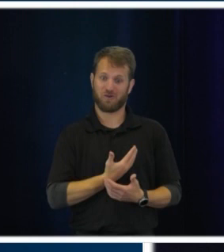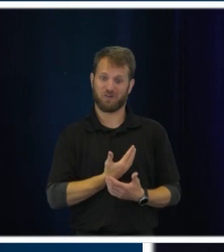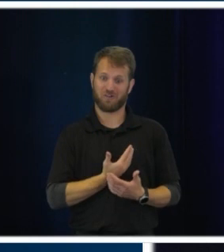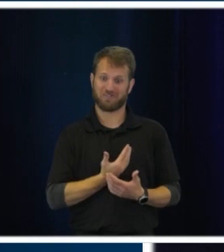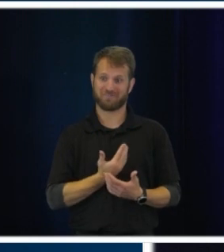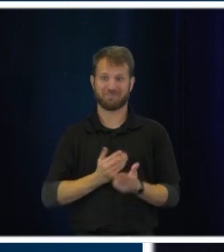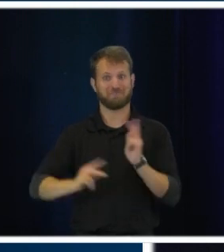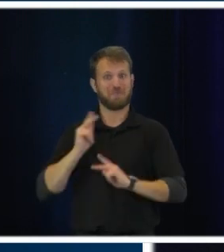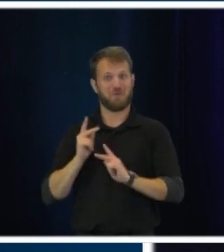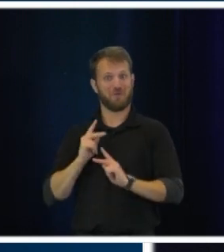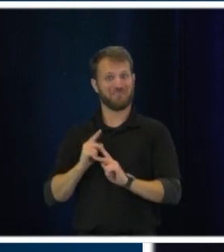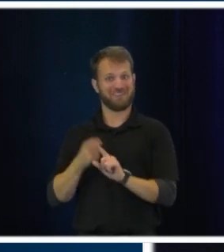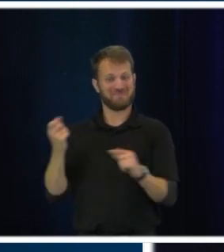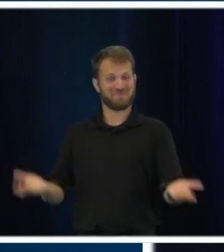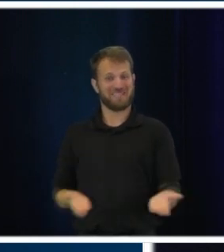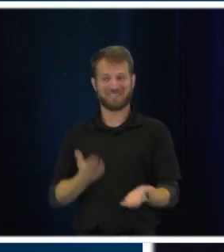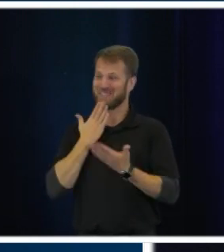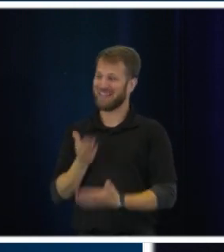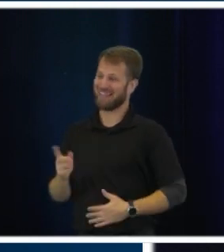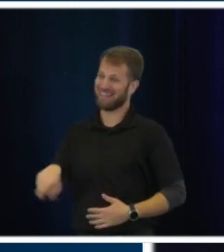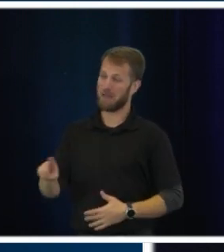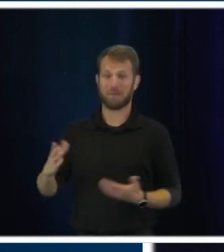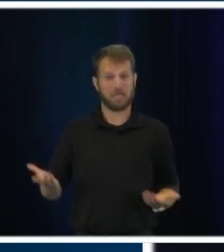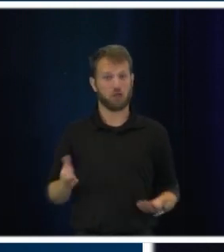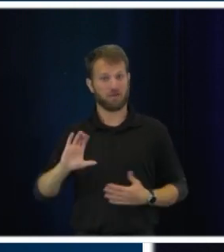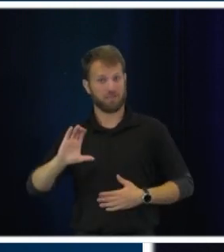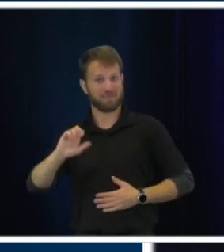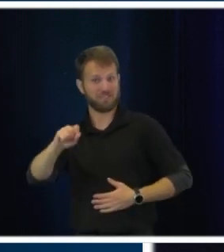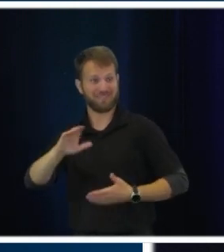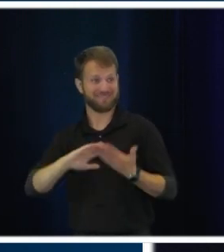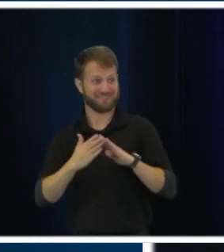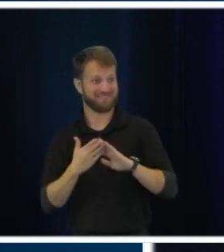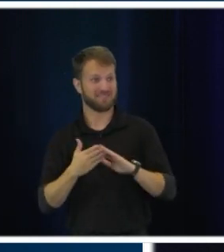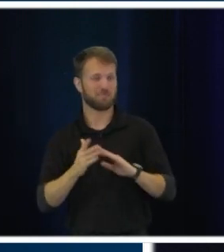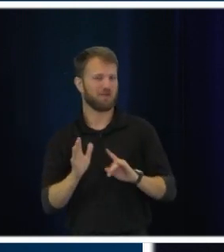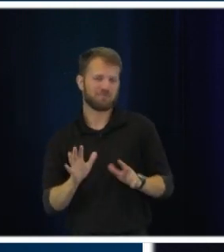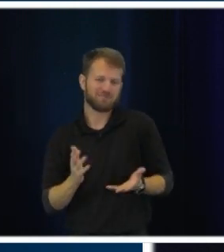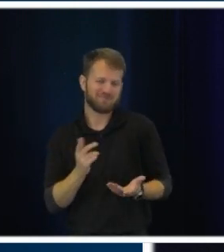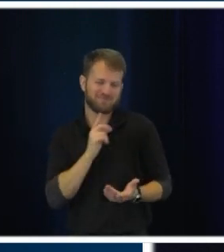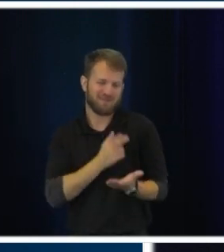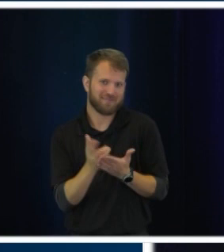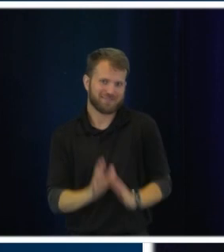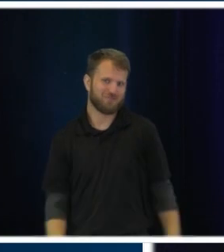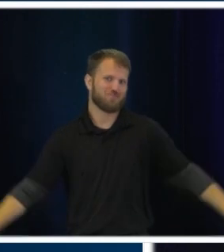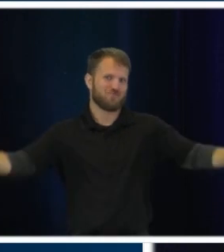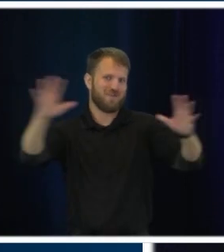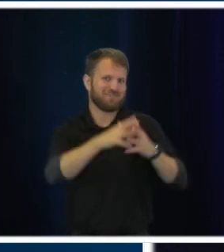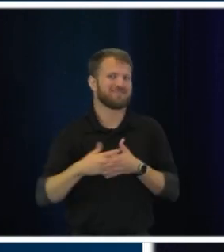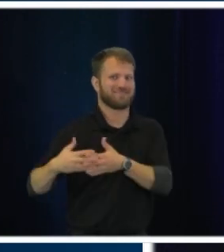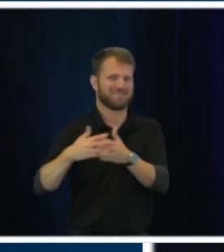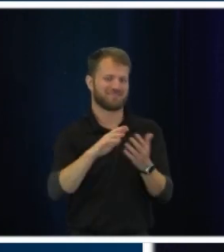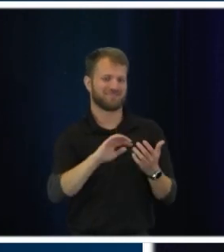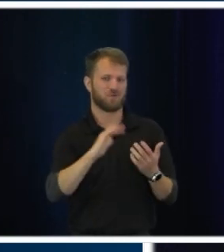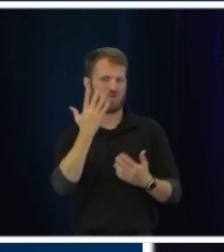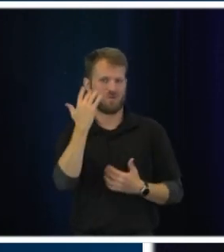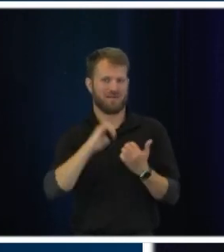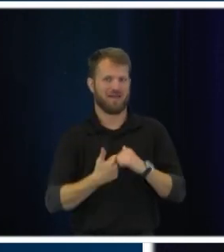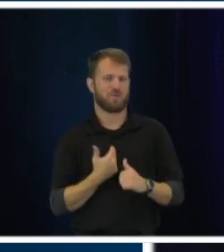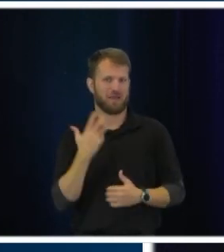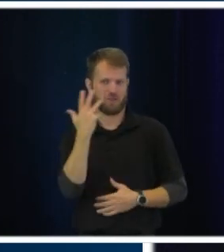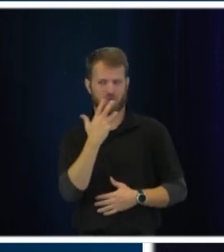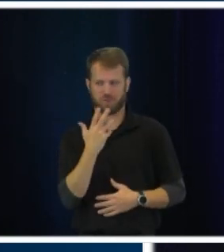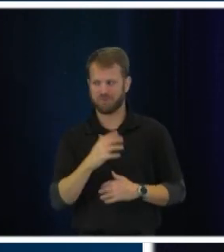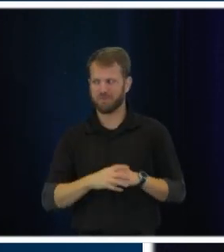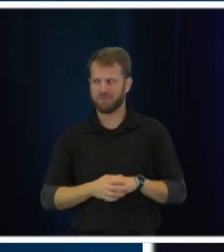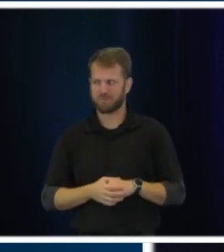for how our cities, not only here in Columbus, but really across the United States look. So